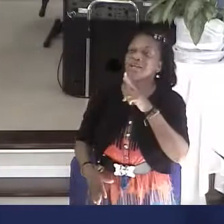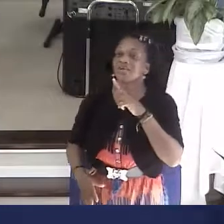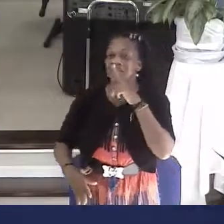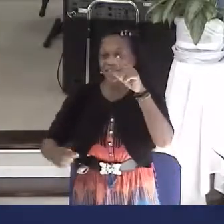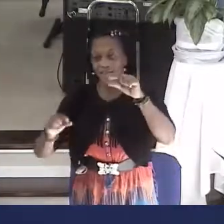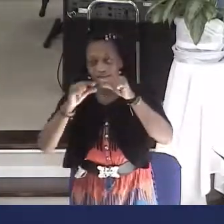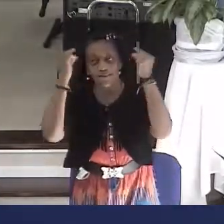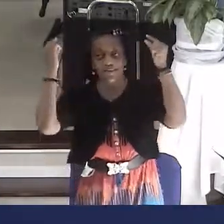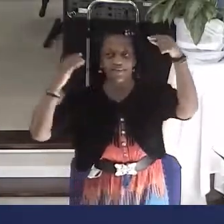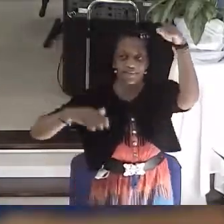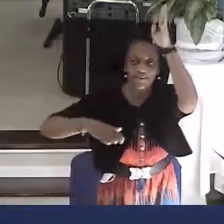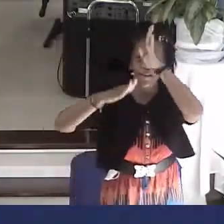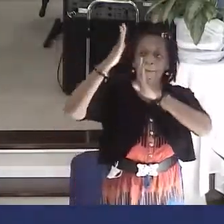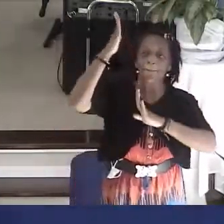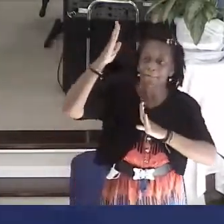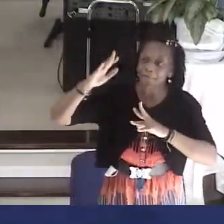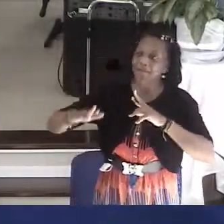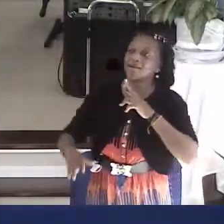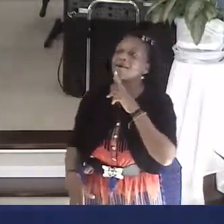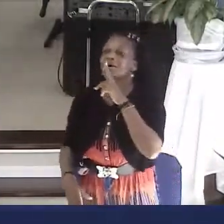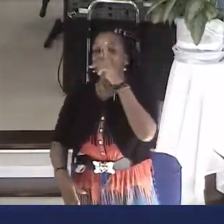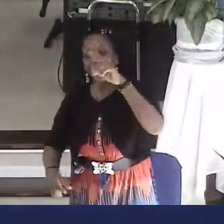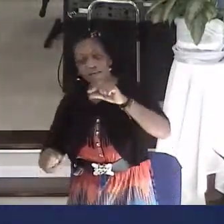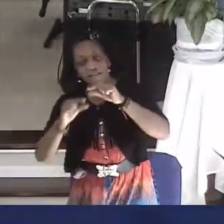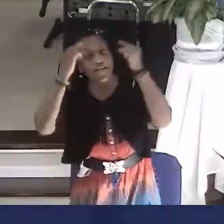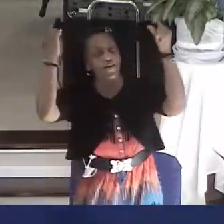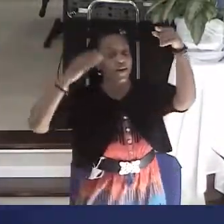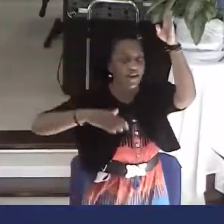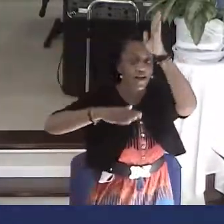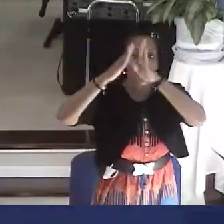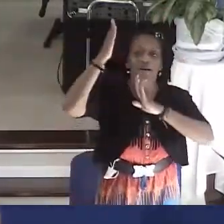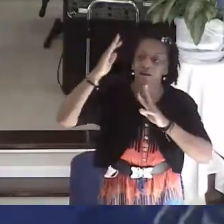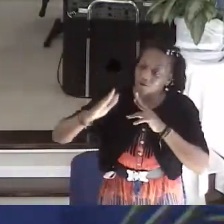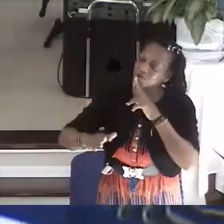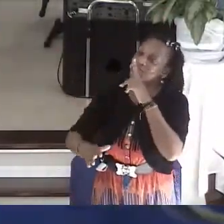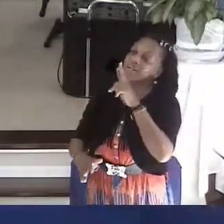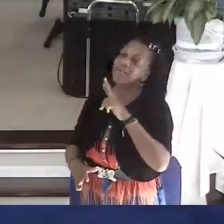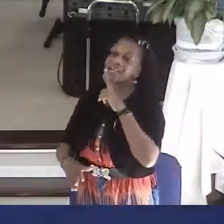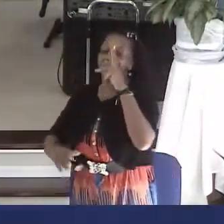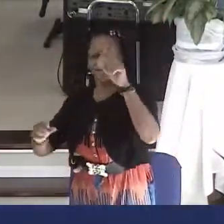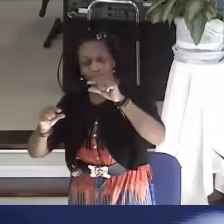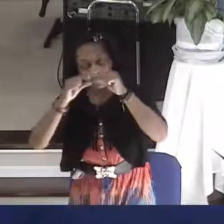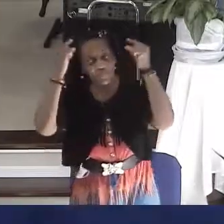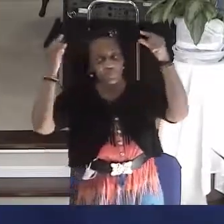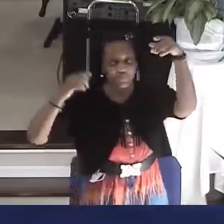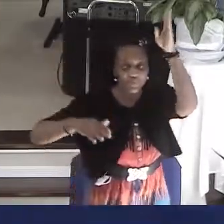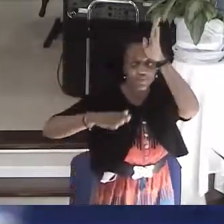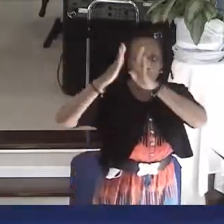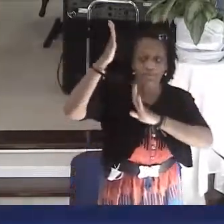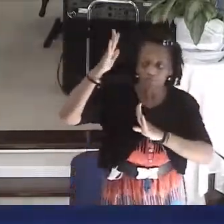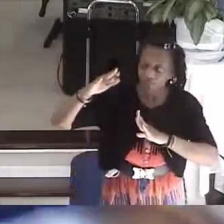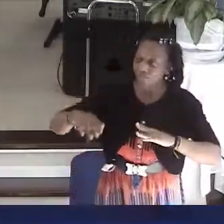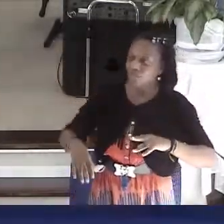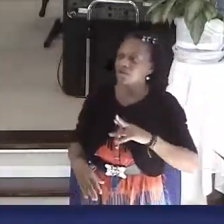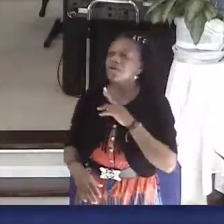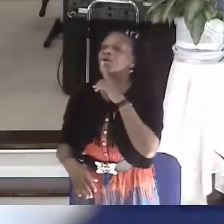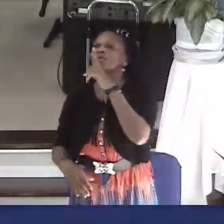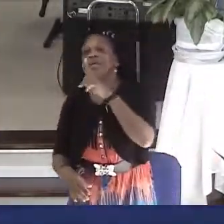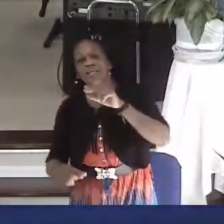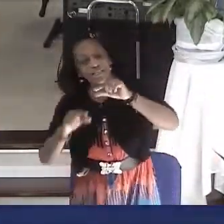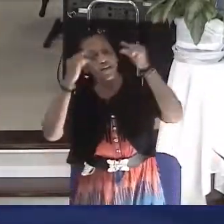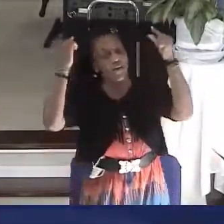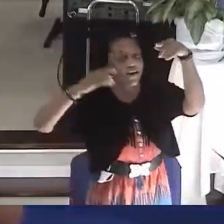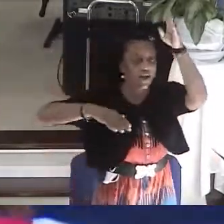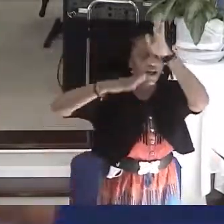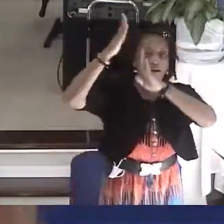He really is a great God. Undignified praise. He really is a great God. He really is a great God. Lift your hands and praise him. He